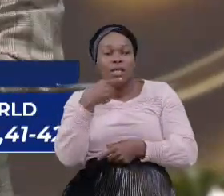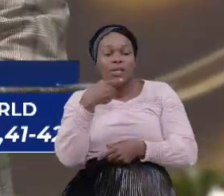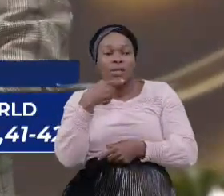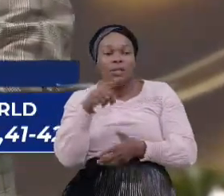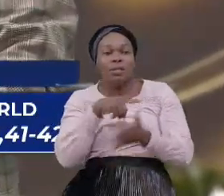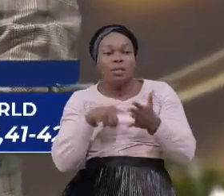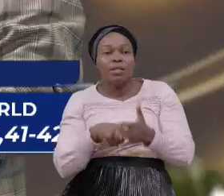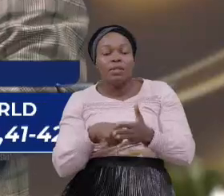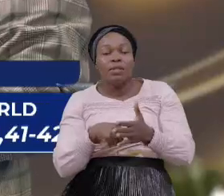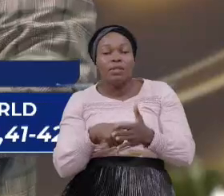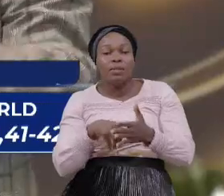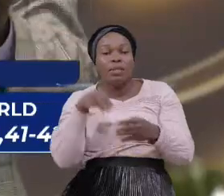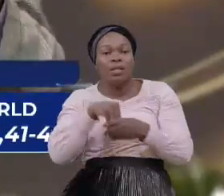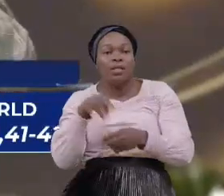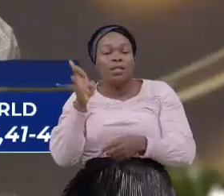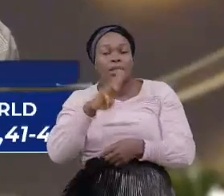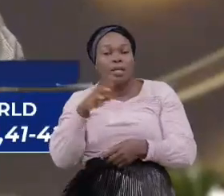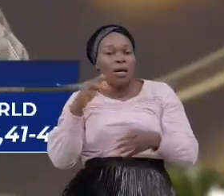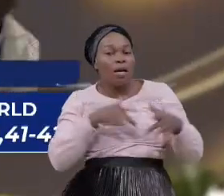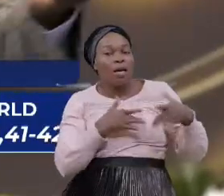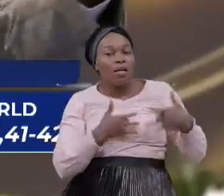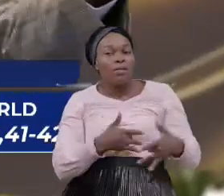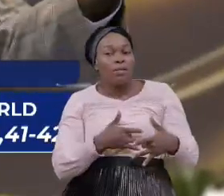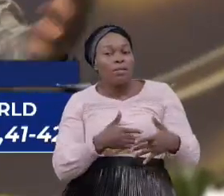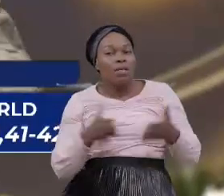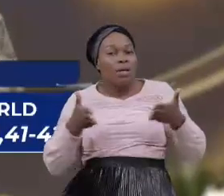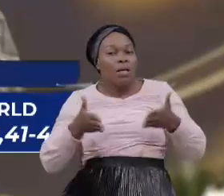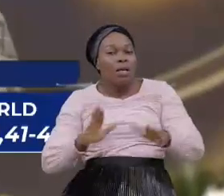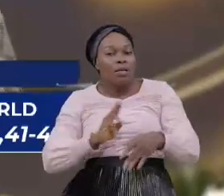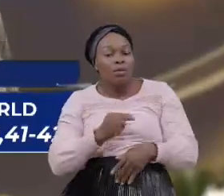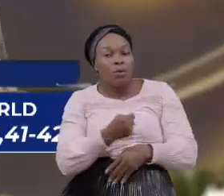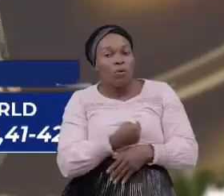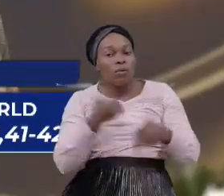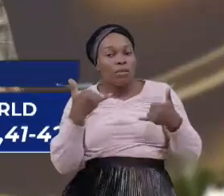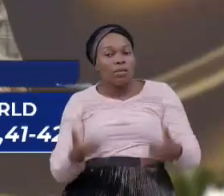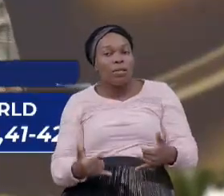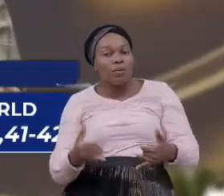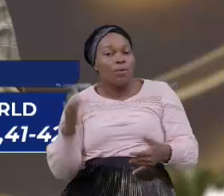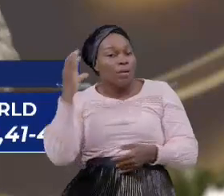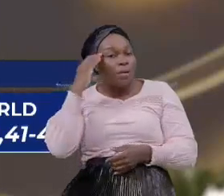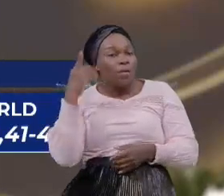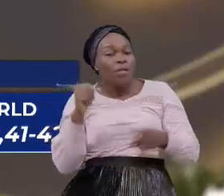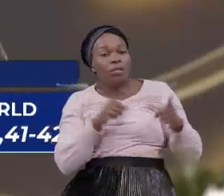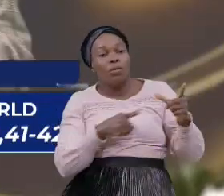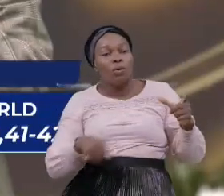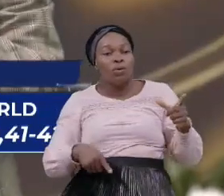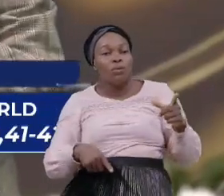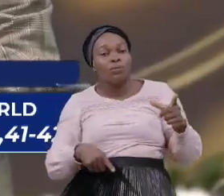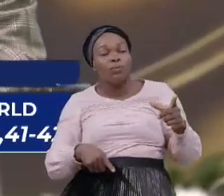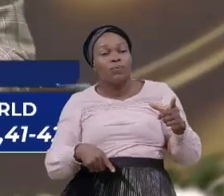their heart, let us now fear the Lord, follow the Lord,